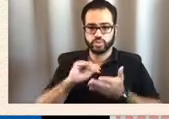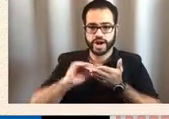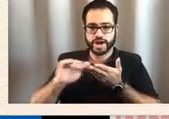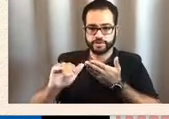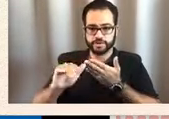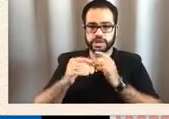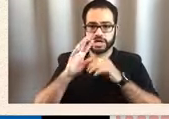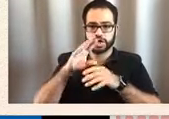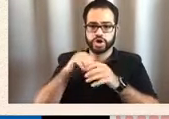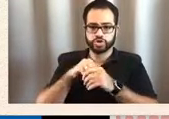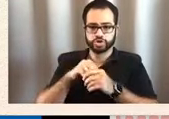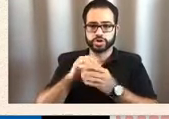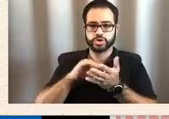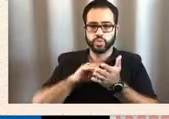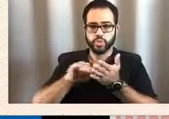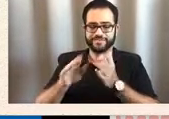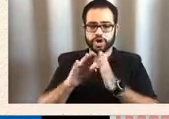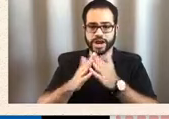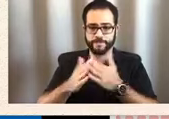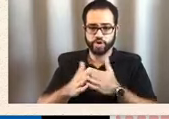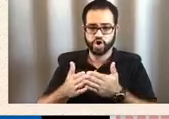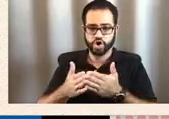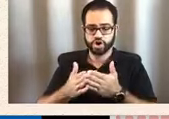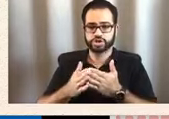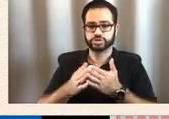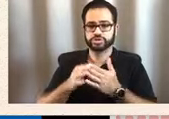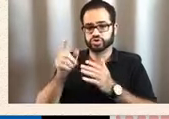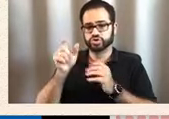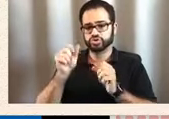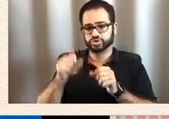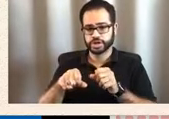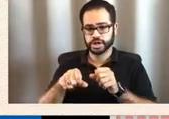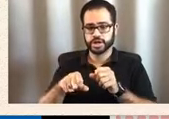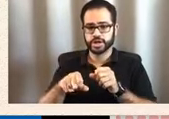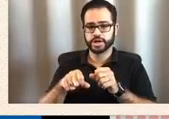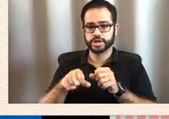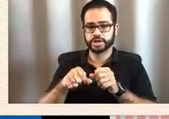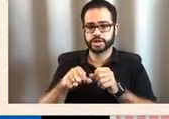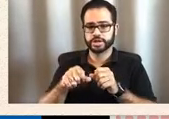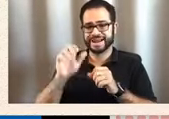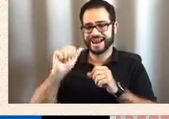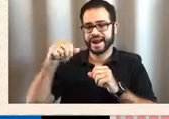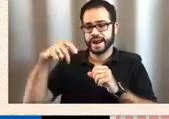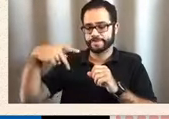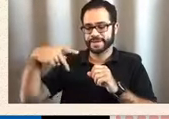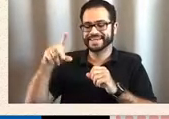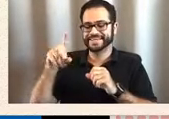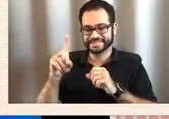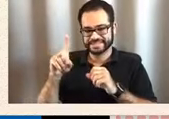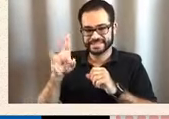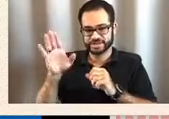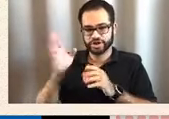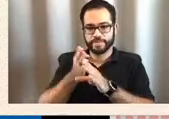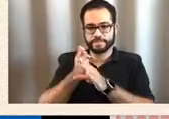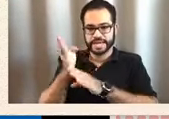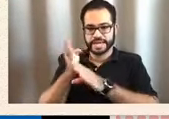handbook, you can go to APD's main webpage,